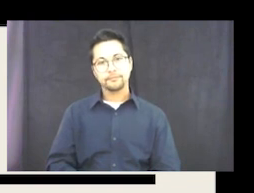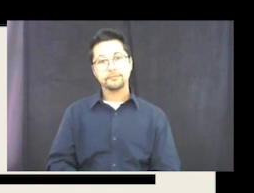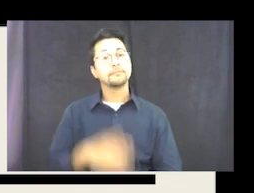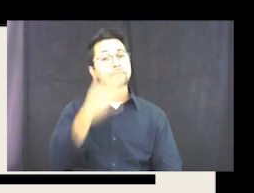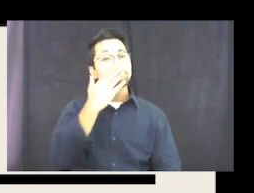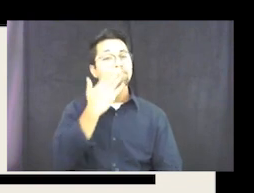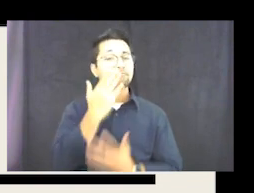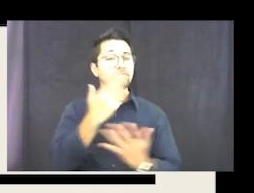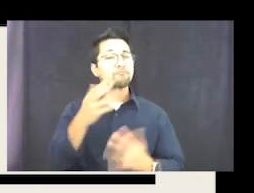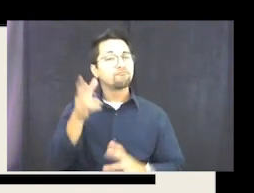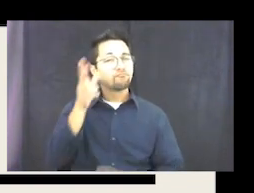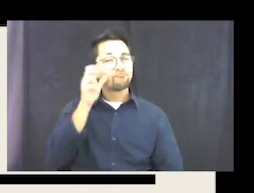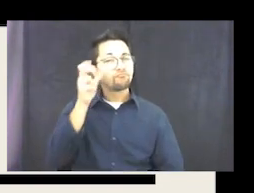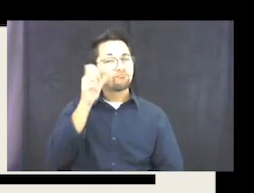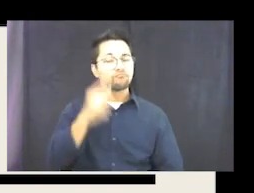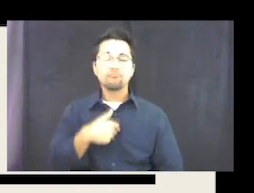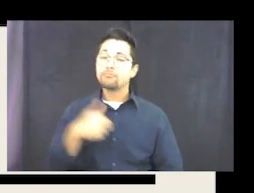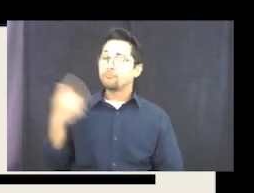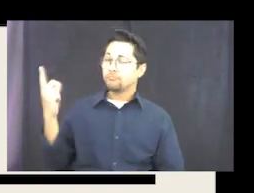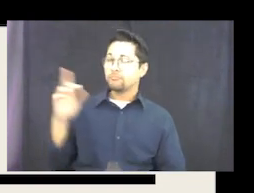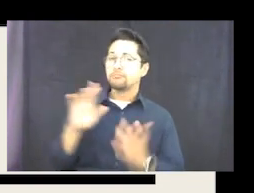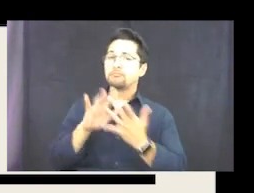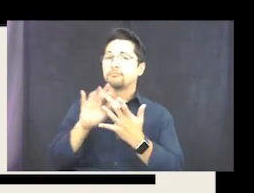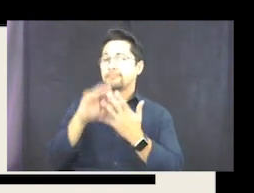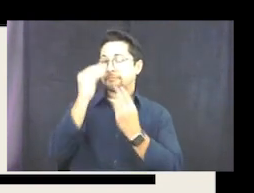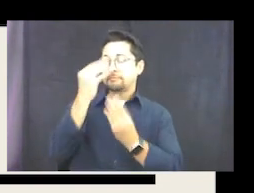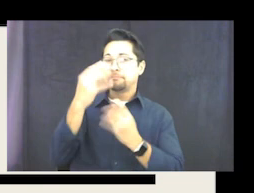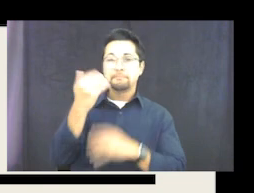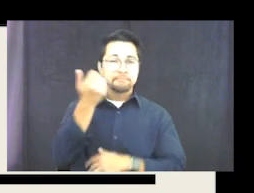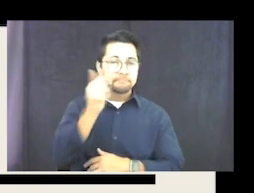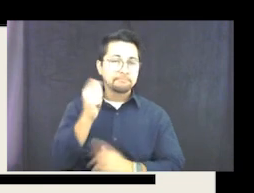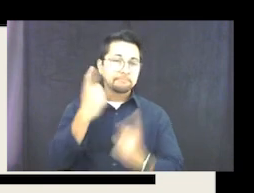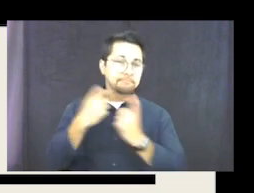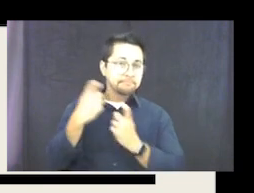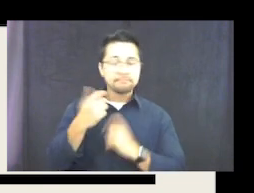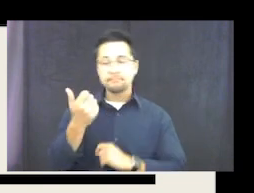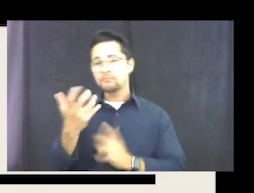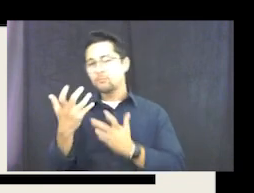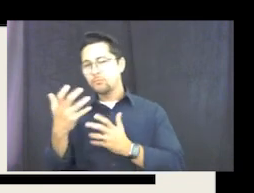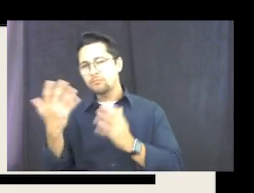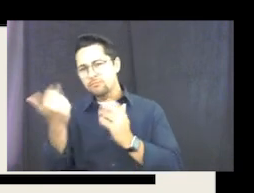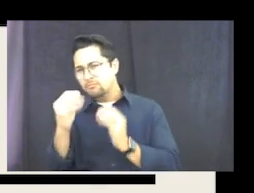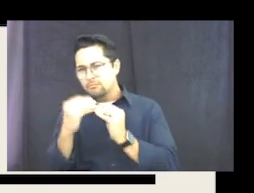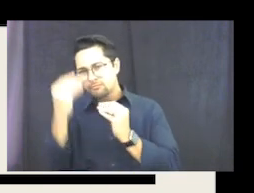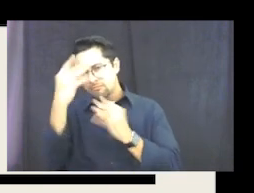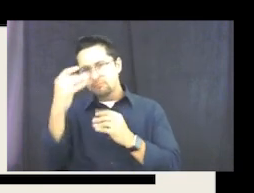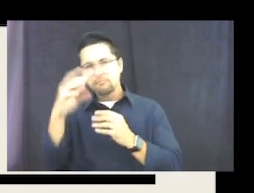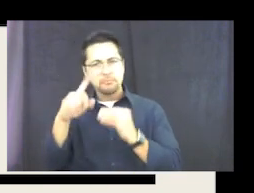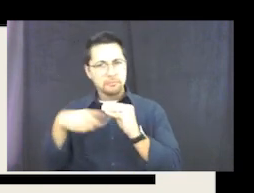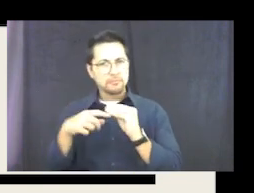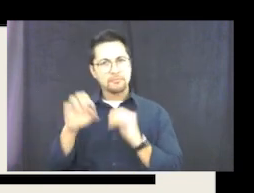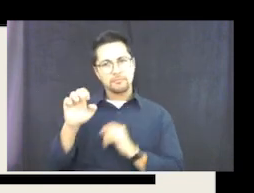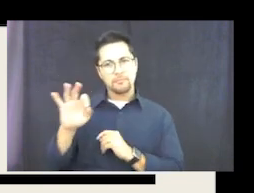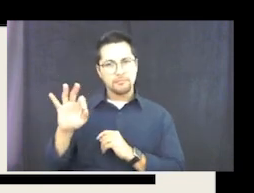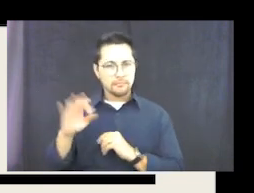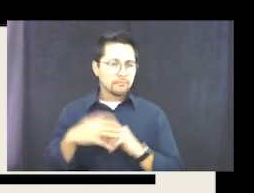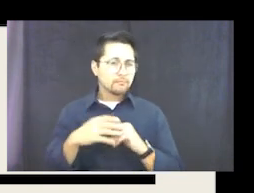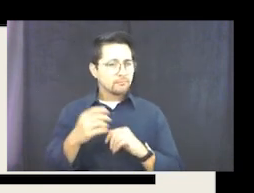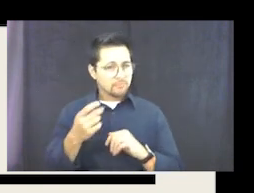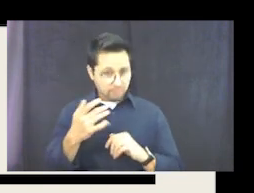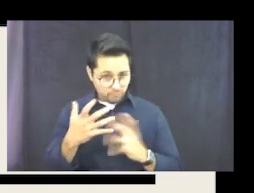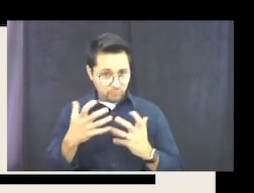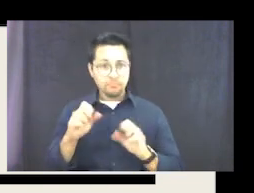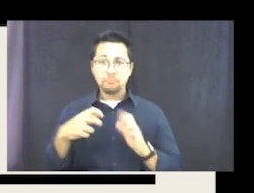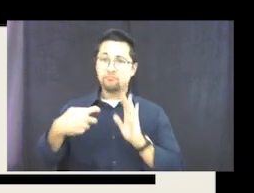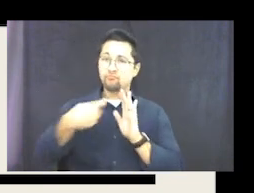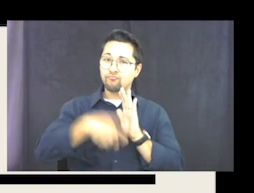Thank you so much for listening. Here's our contact information if you have any questions or want any more information about executive functioning. If you would like, you can